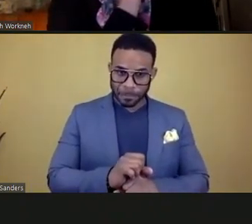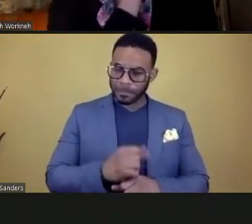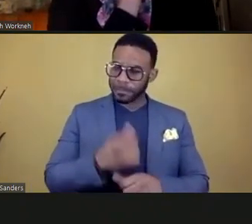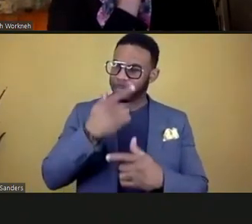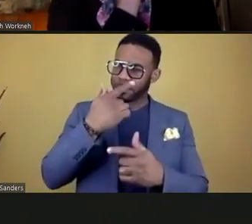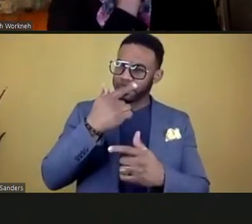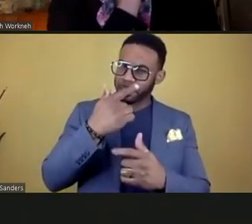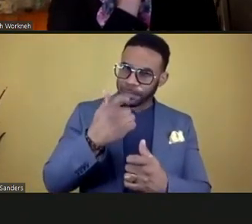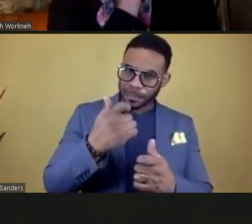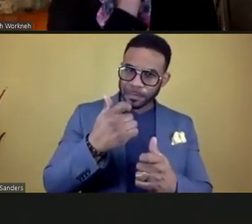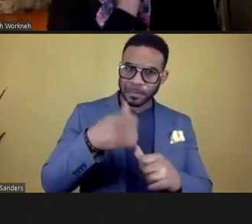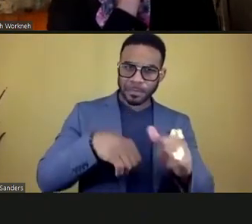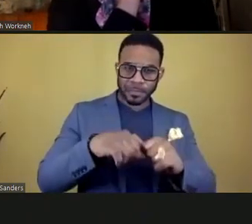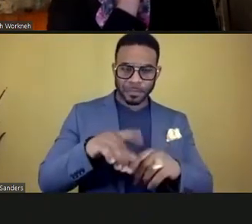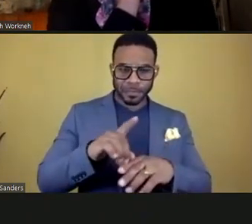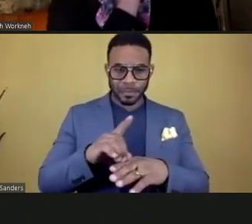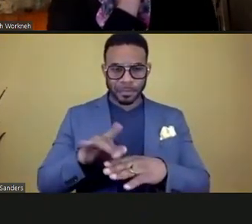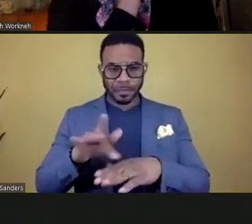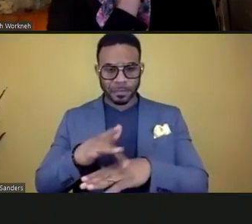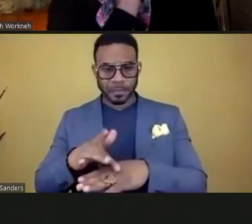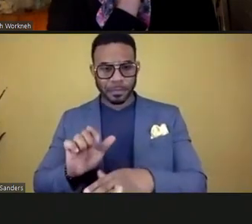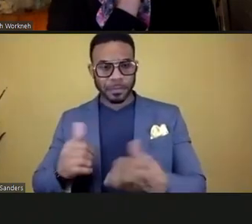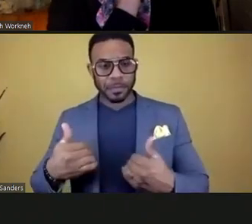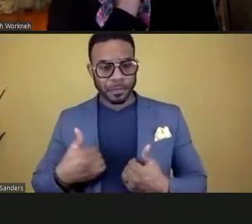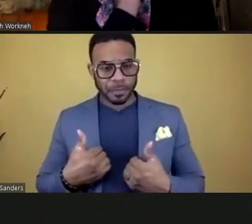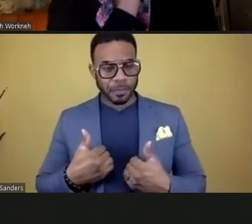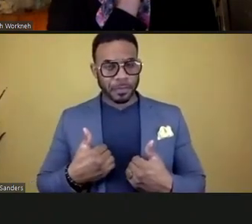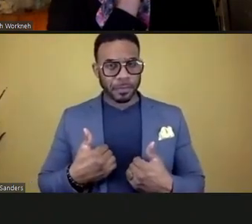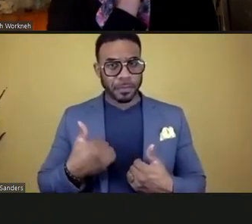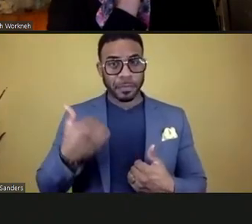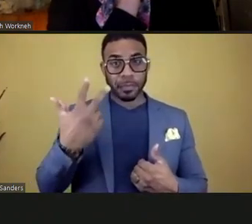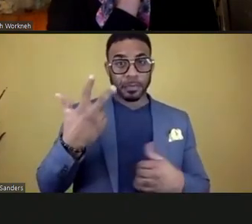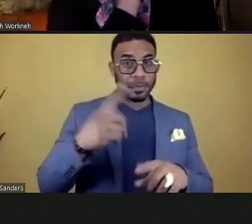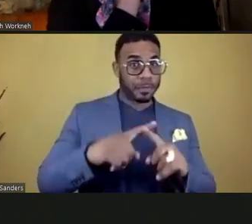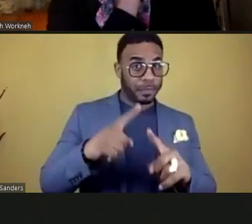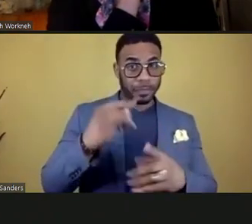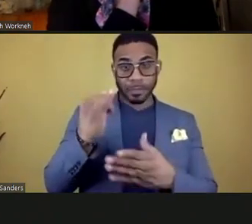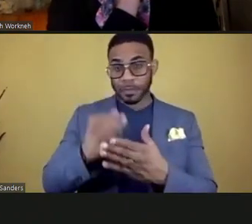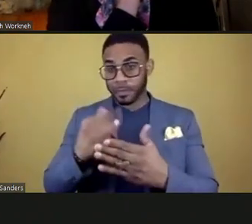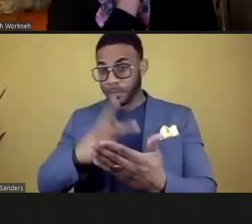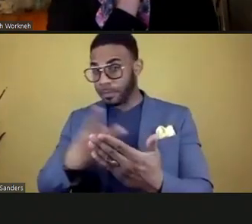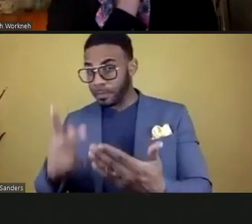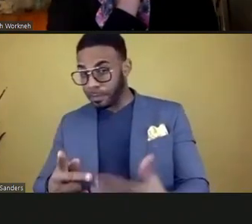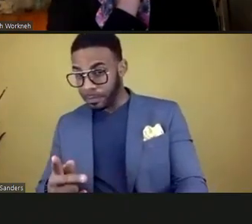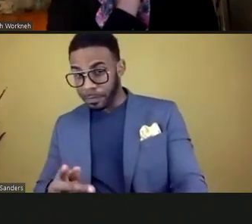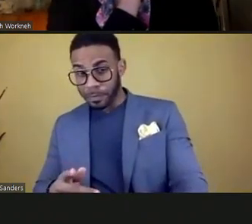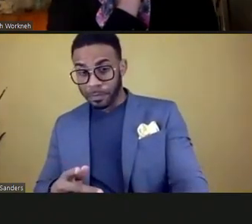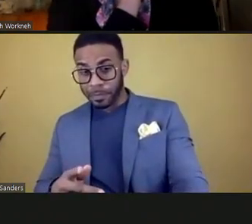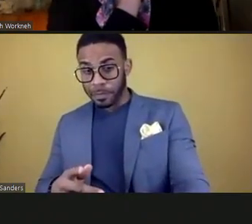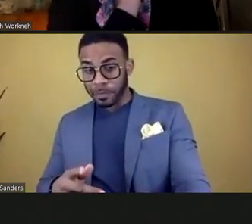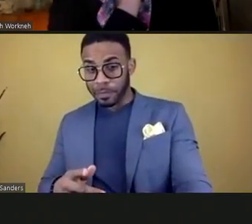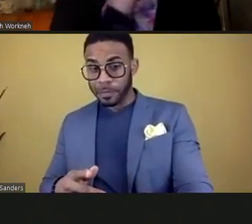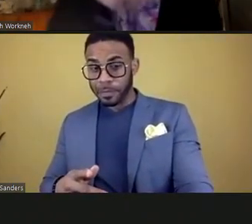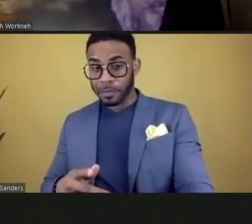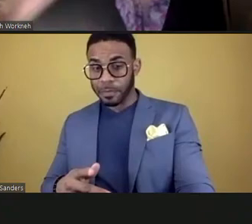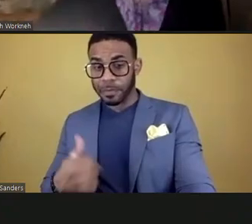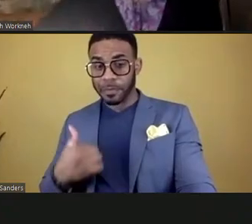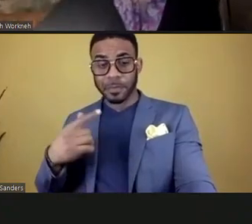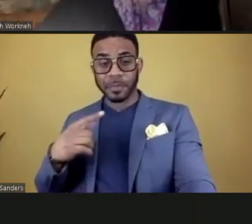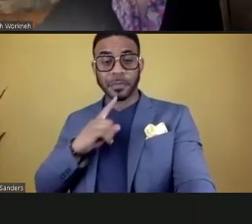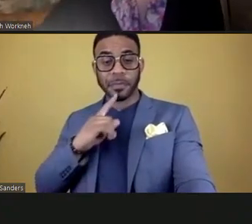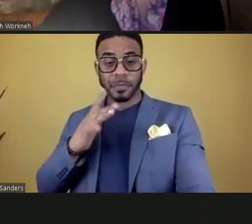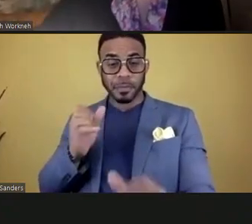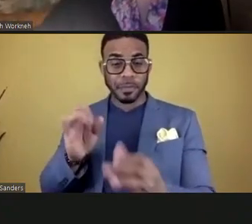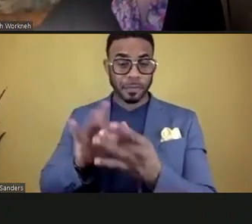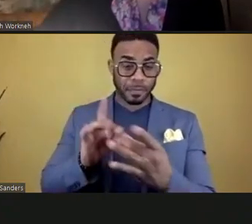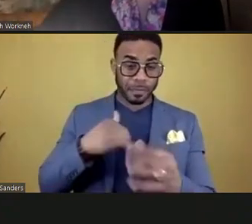interesting interdisciplinary space. We have 3 different artistic programs, and I really want to mention